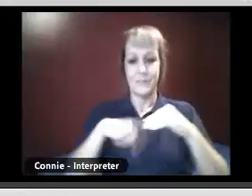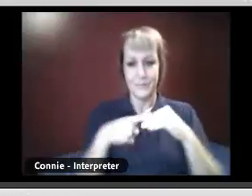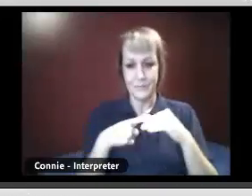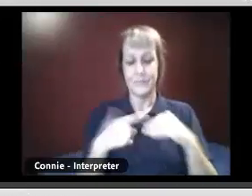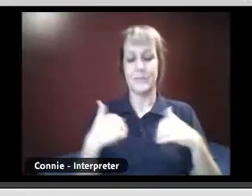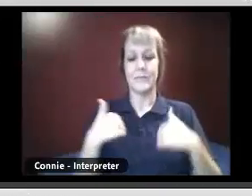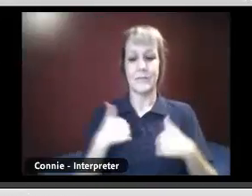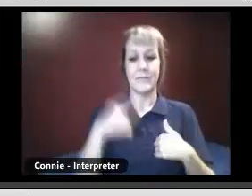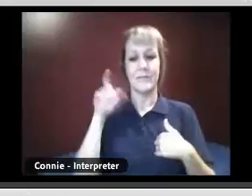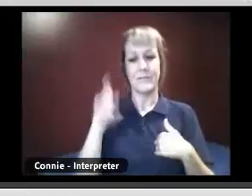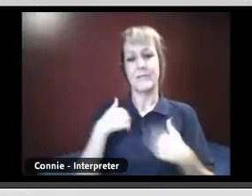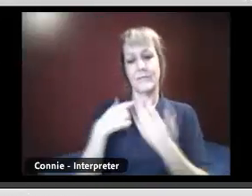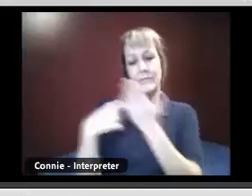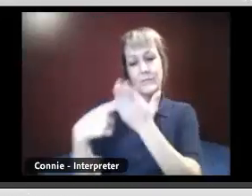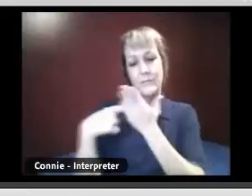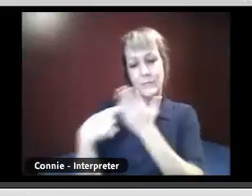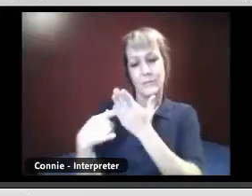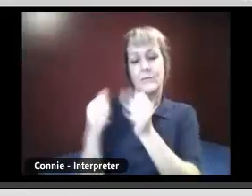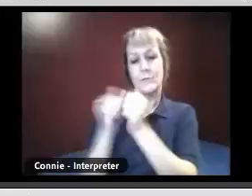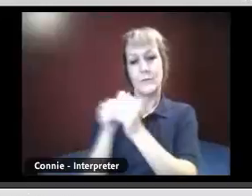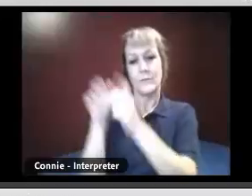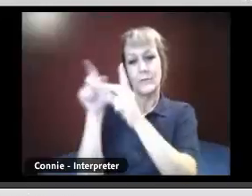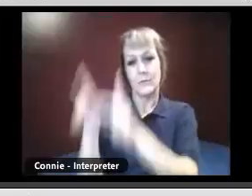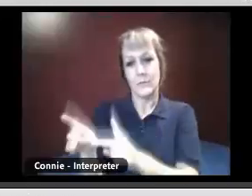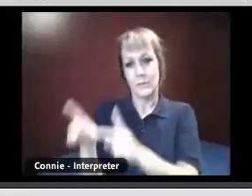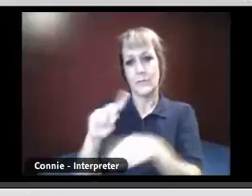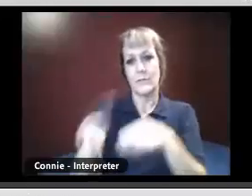have a discussion with somebody about,